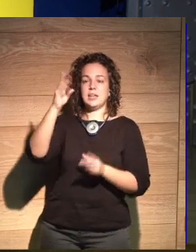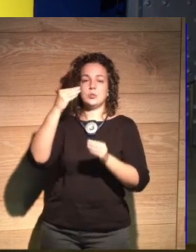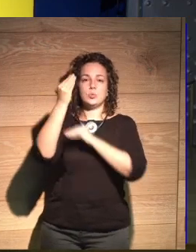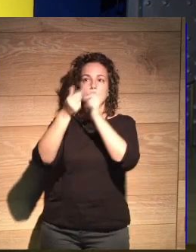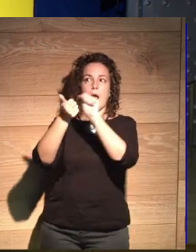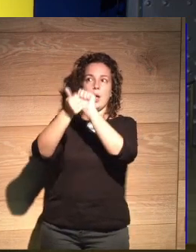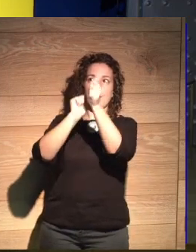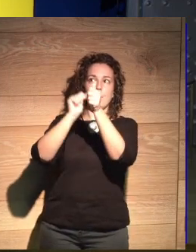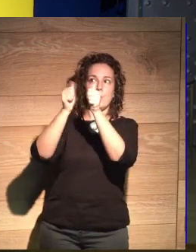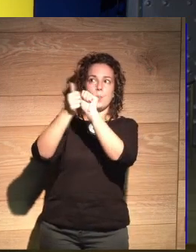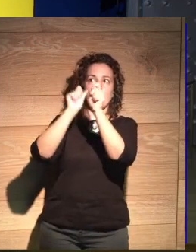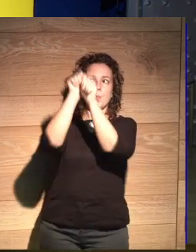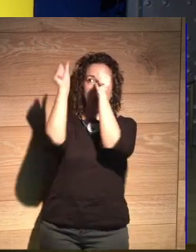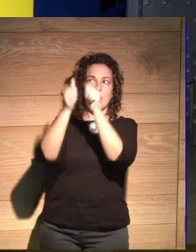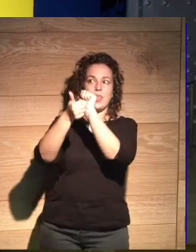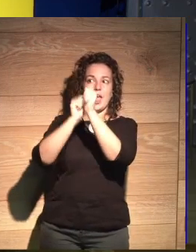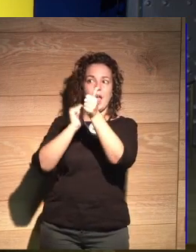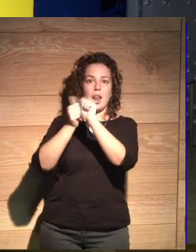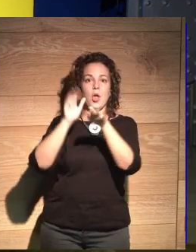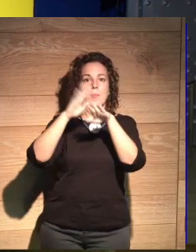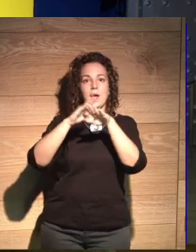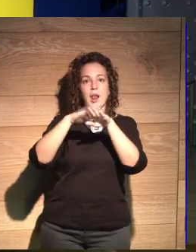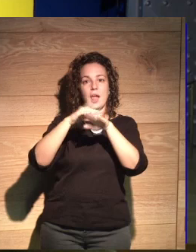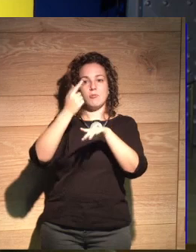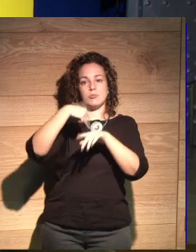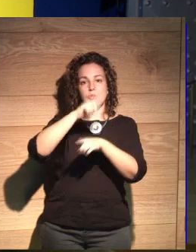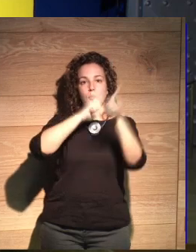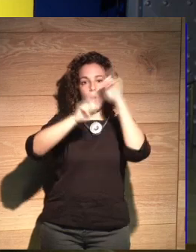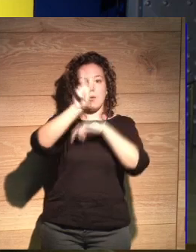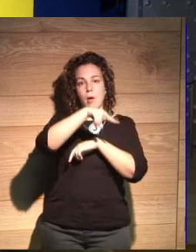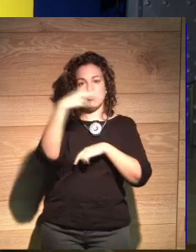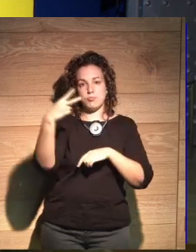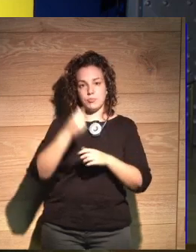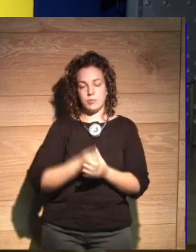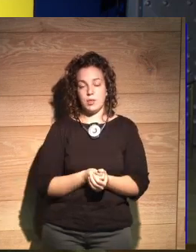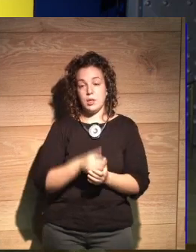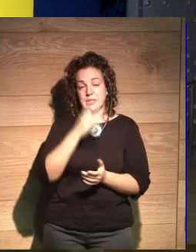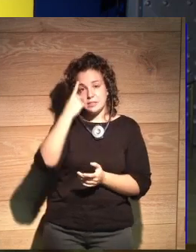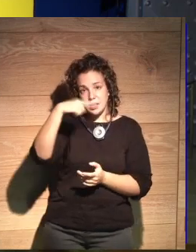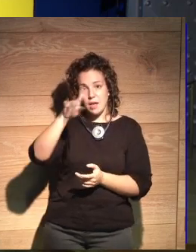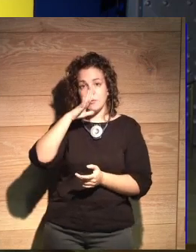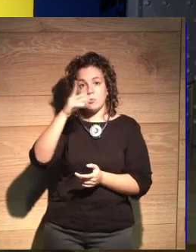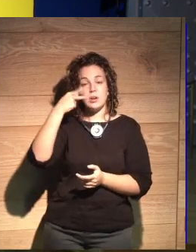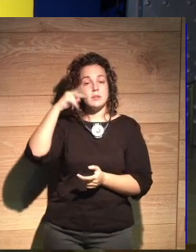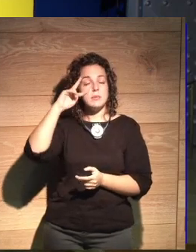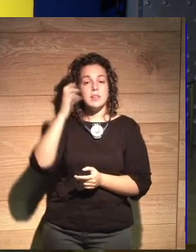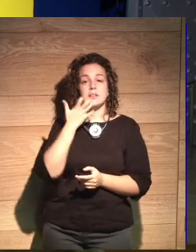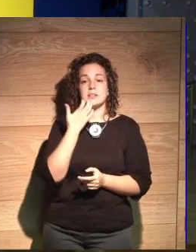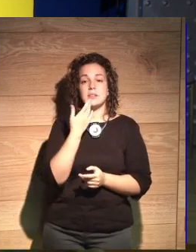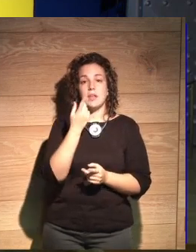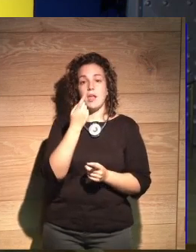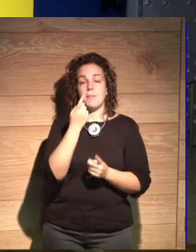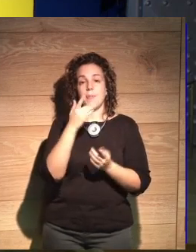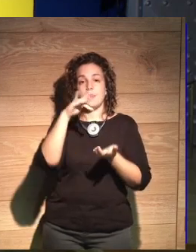your own experience, if your marriage has ever been in difficulty, you may have learned from friends who've had marital